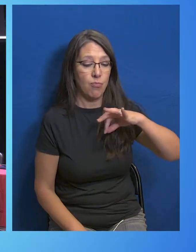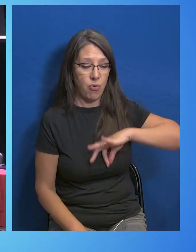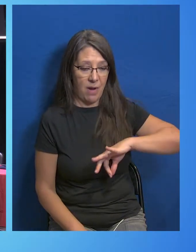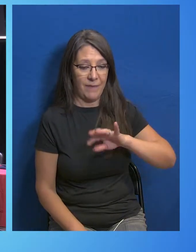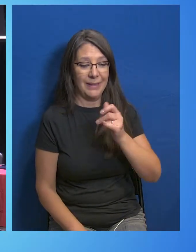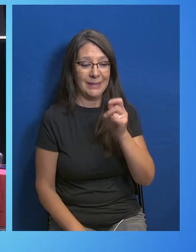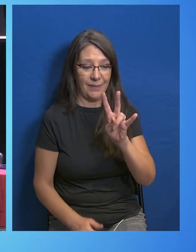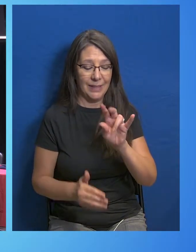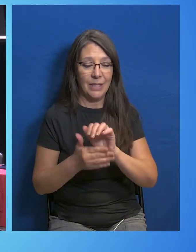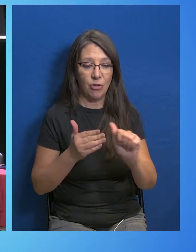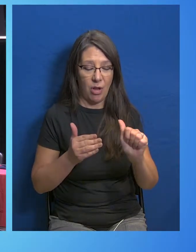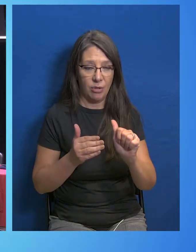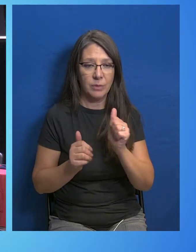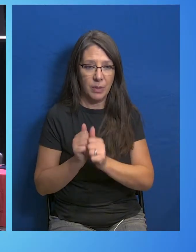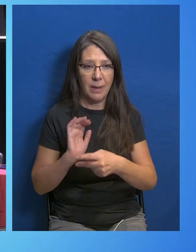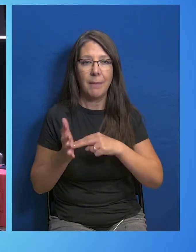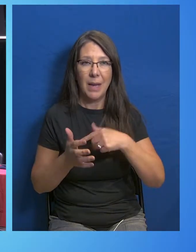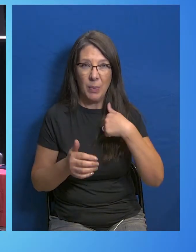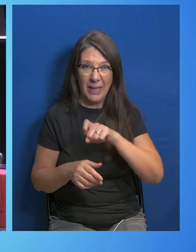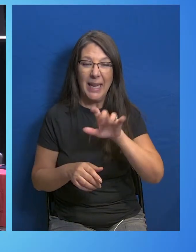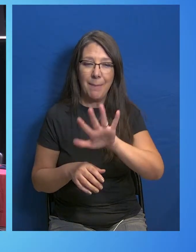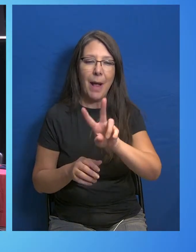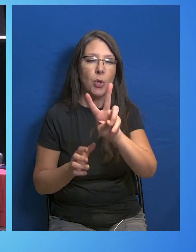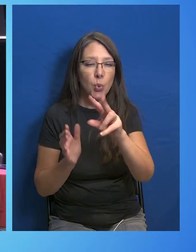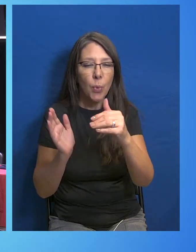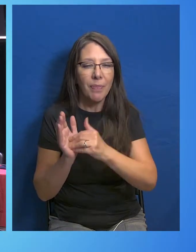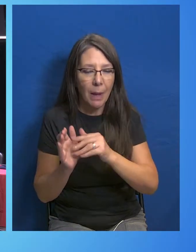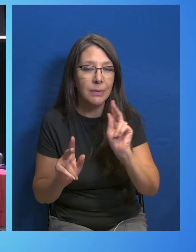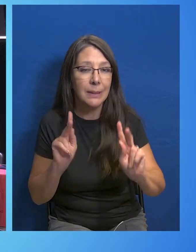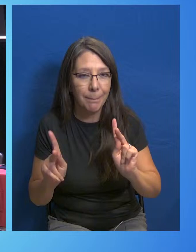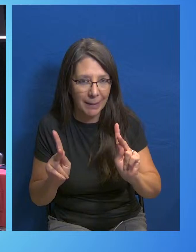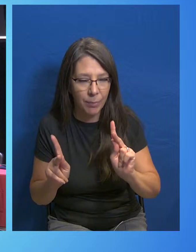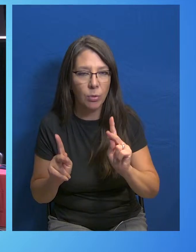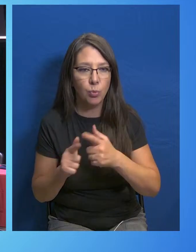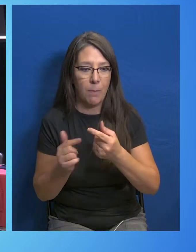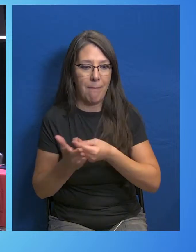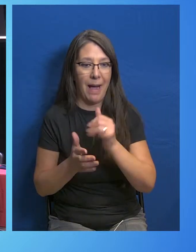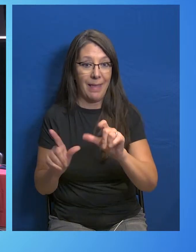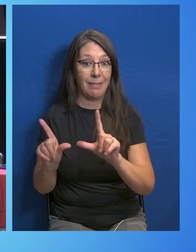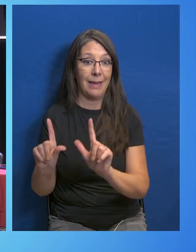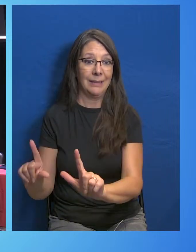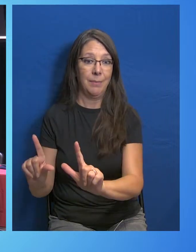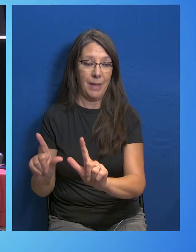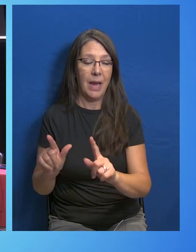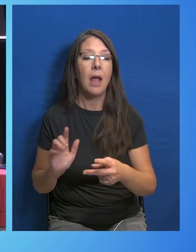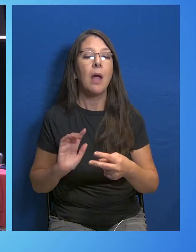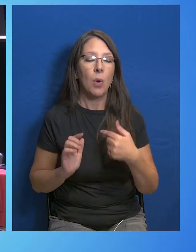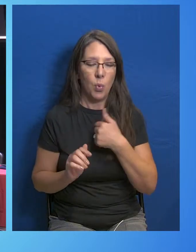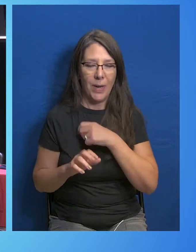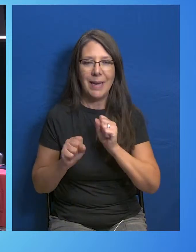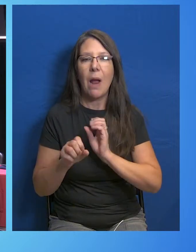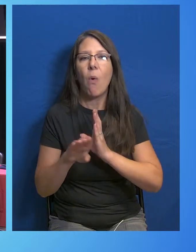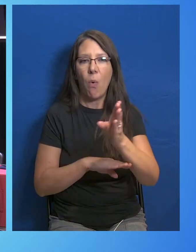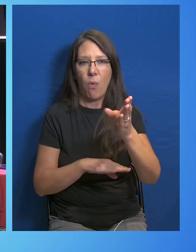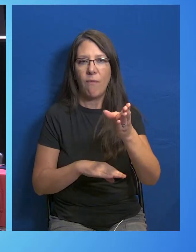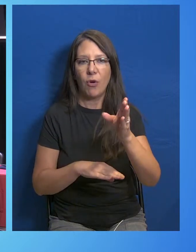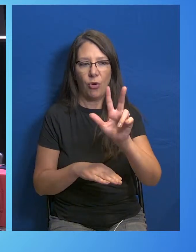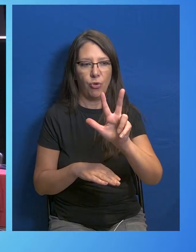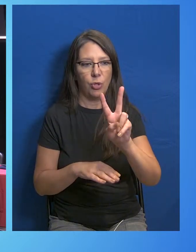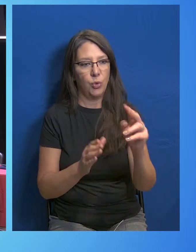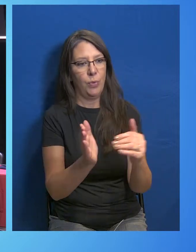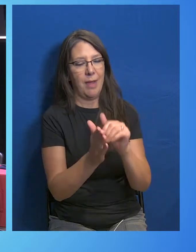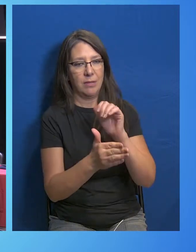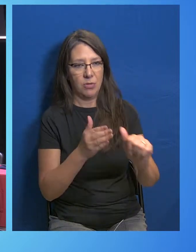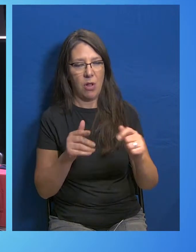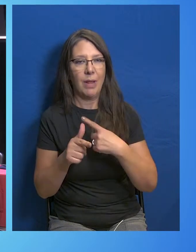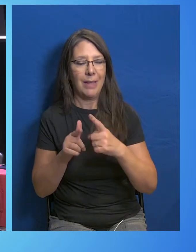approximately even 2,000 license plates out there in order to even reach beyond and get just our 32,000 back. Okay. Yes. Thank you. I just wanted